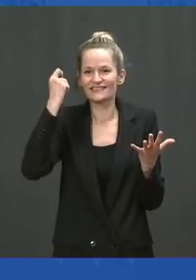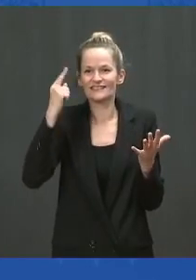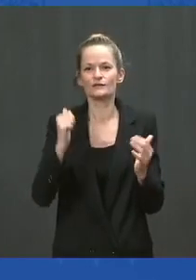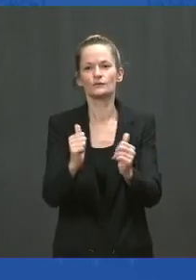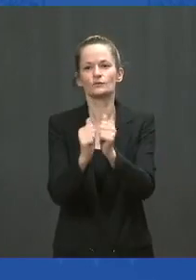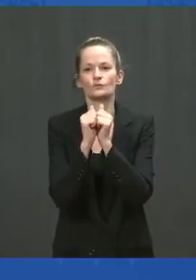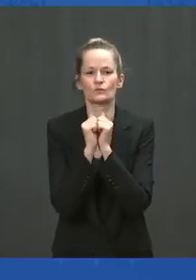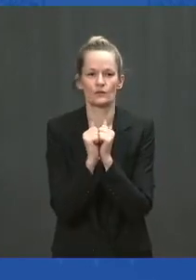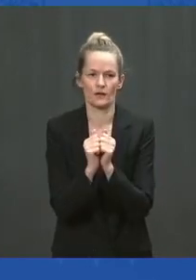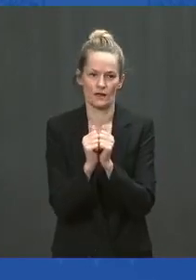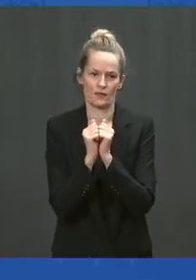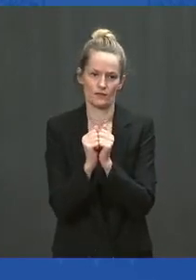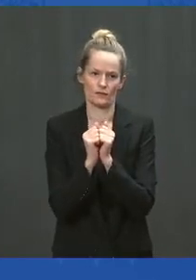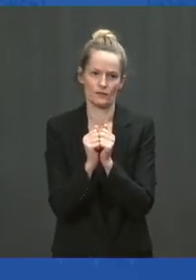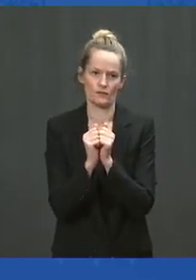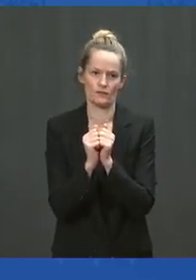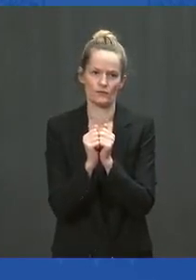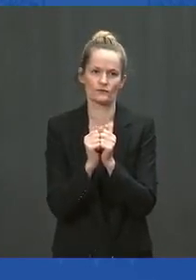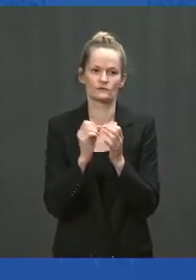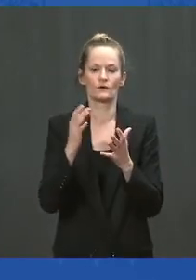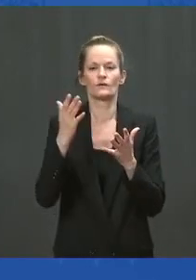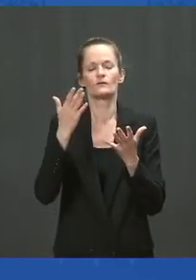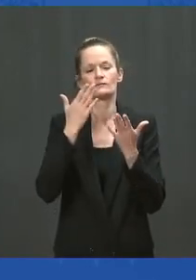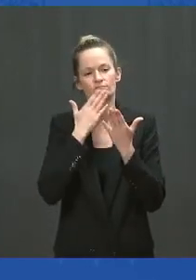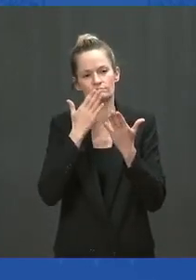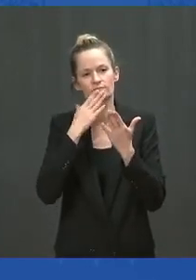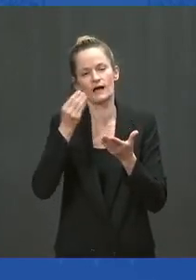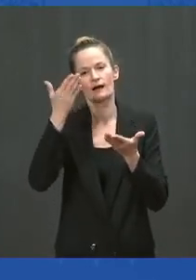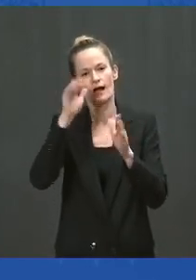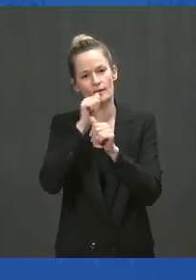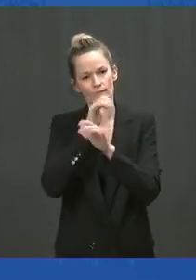good weekend. Thank you. Mr. President, would you